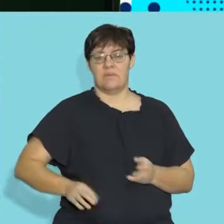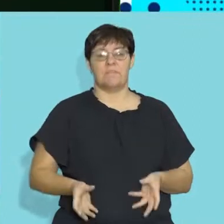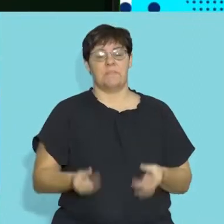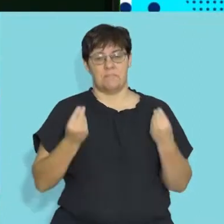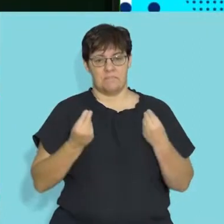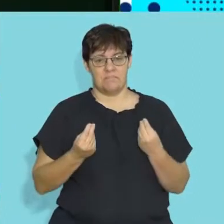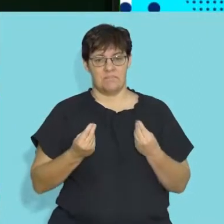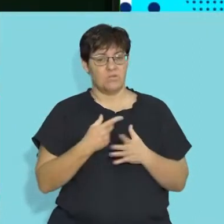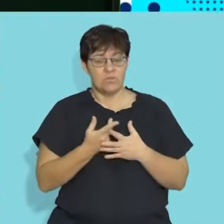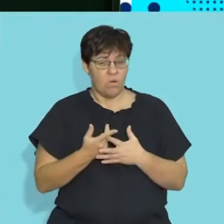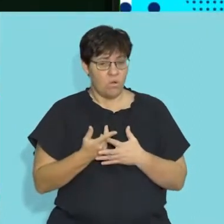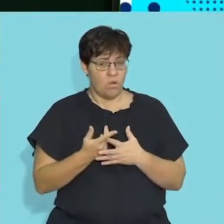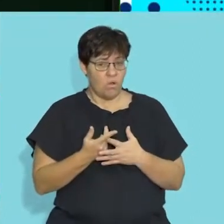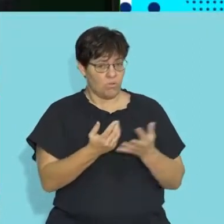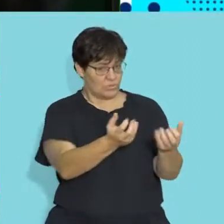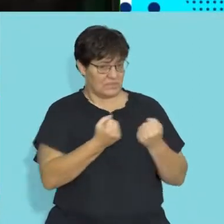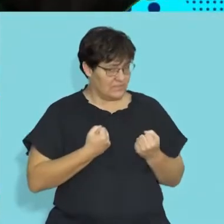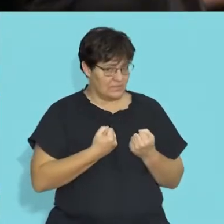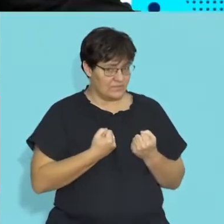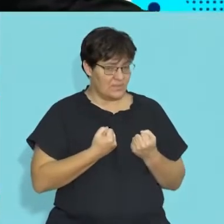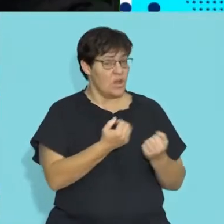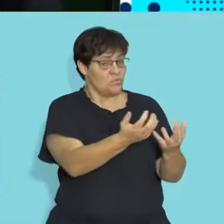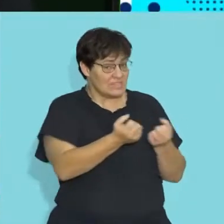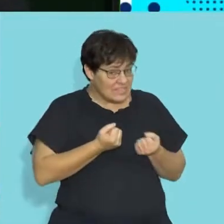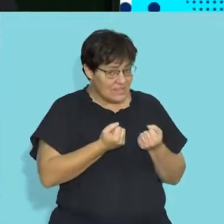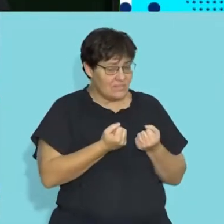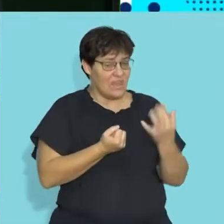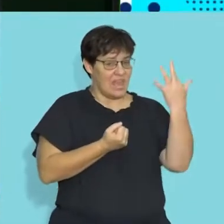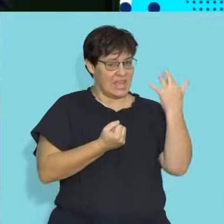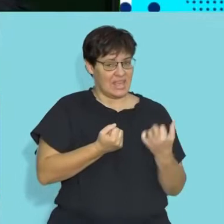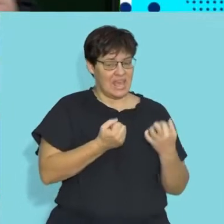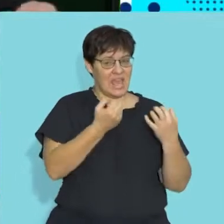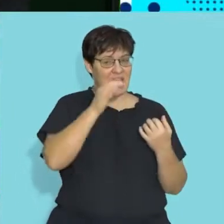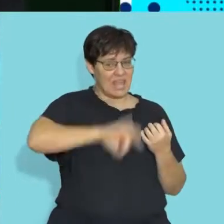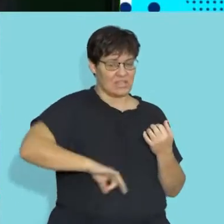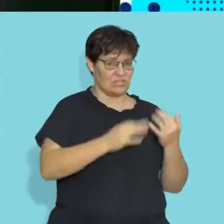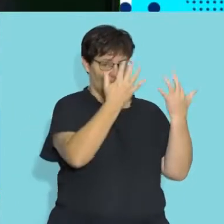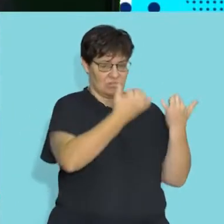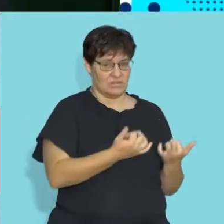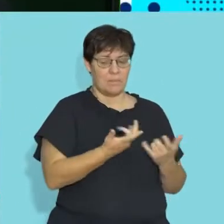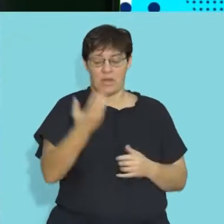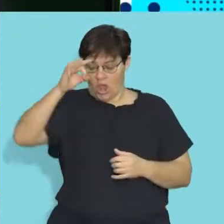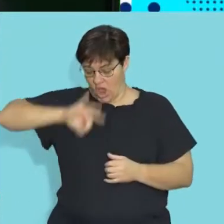not received. Received is cash budget. Incomes that you have earned.